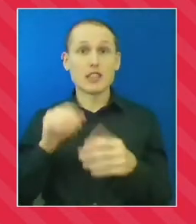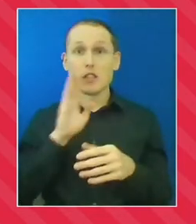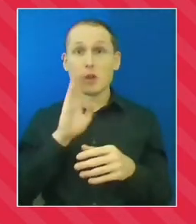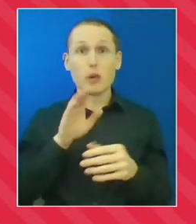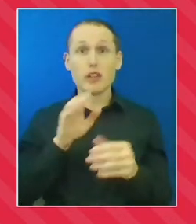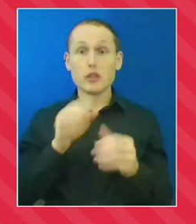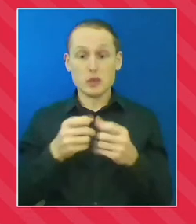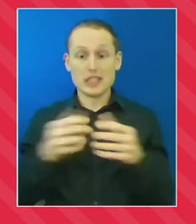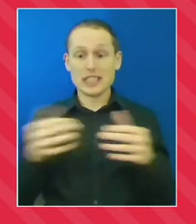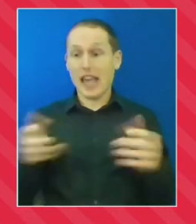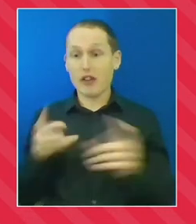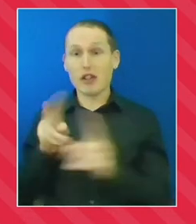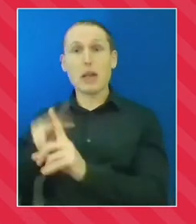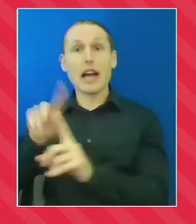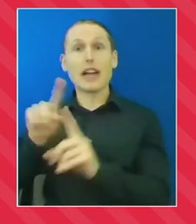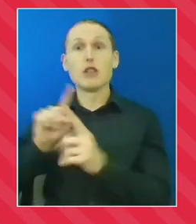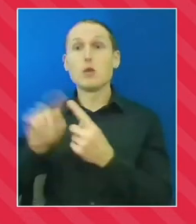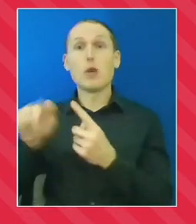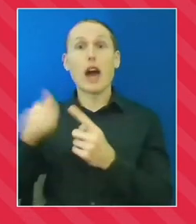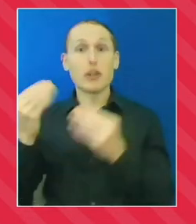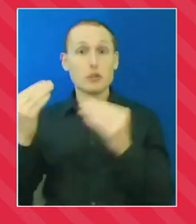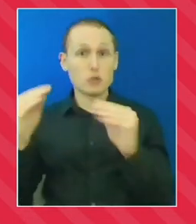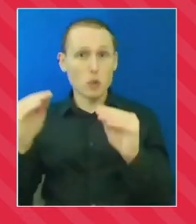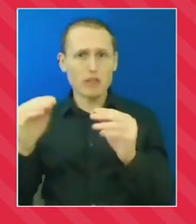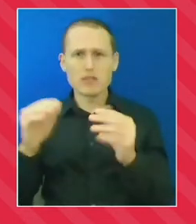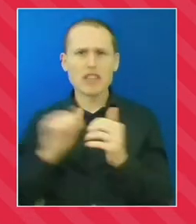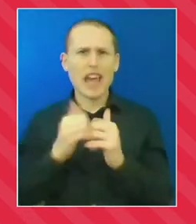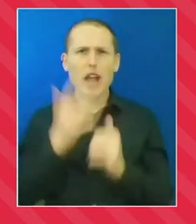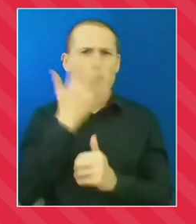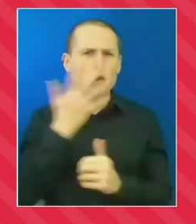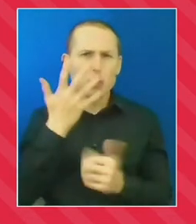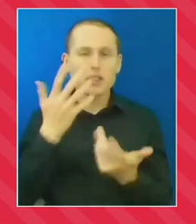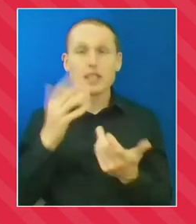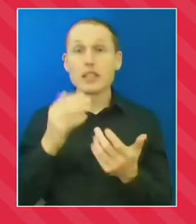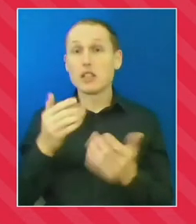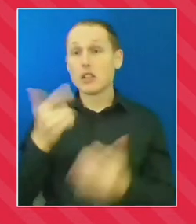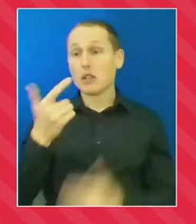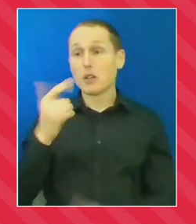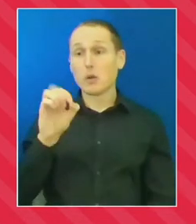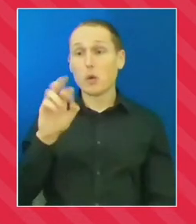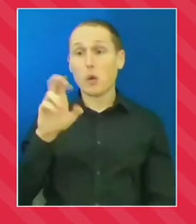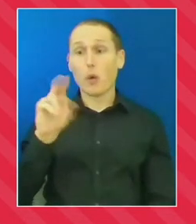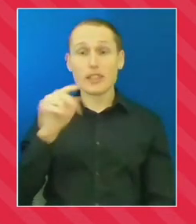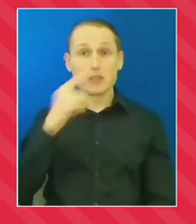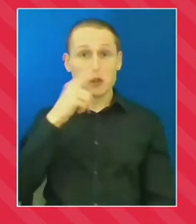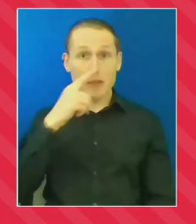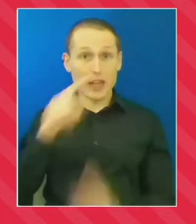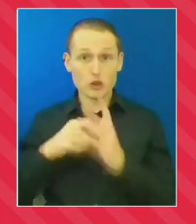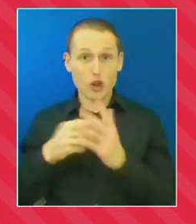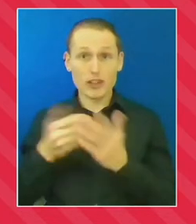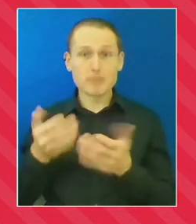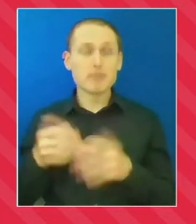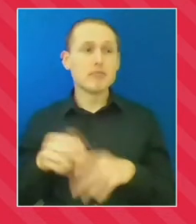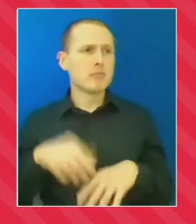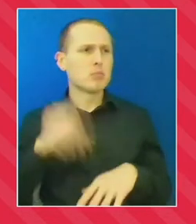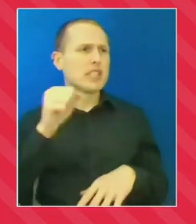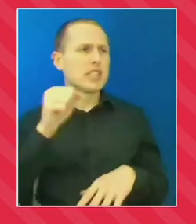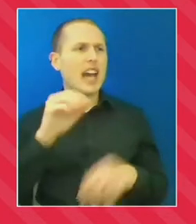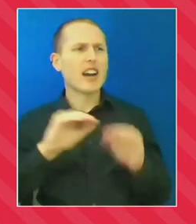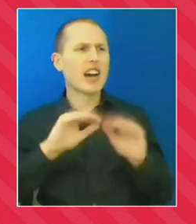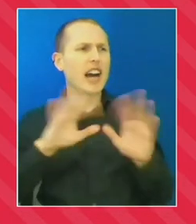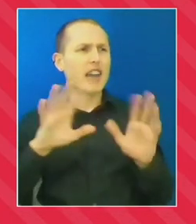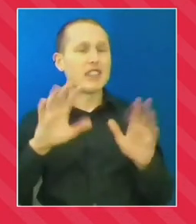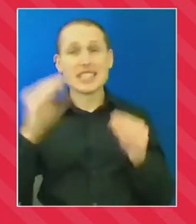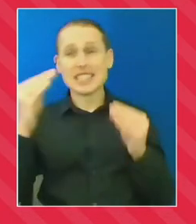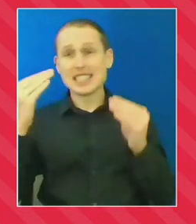What does that look like? And I think maybe, Gordon, we can start with you. Sure. Well, obviously, I think sales are one element, but not the most important.